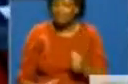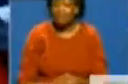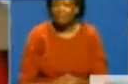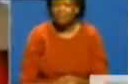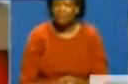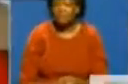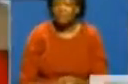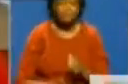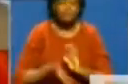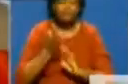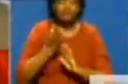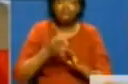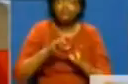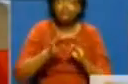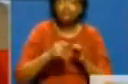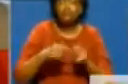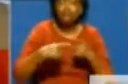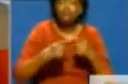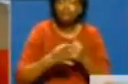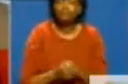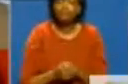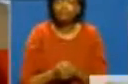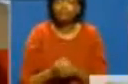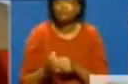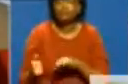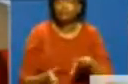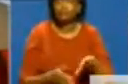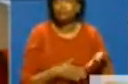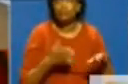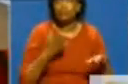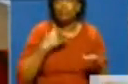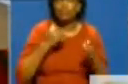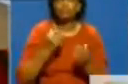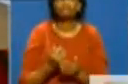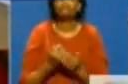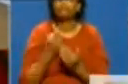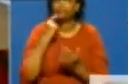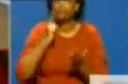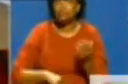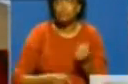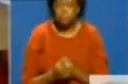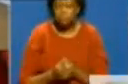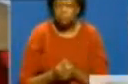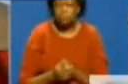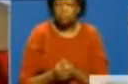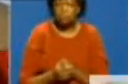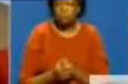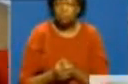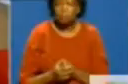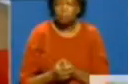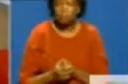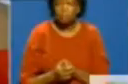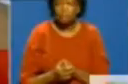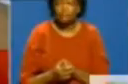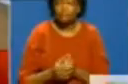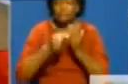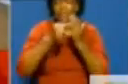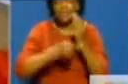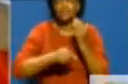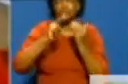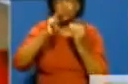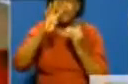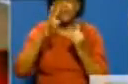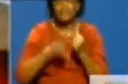on the stipulations of the process, we want to submit, and we made this point, that Article